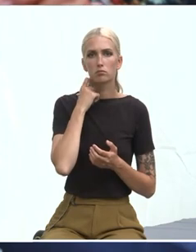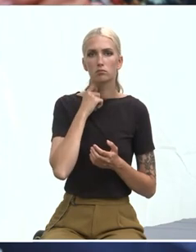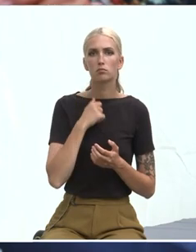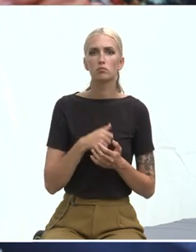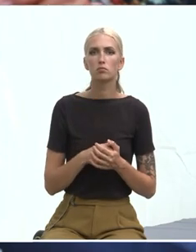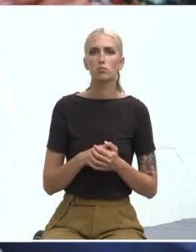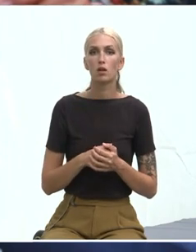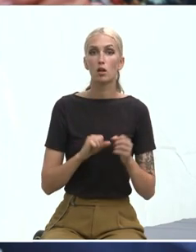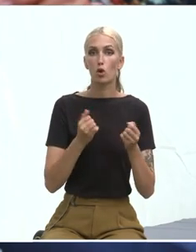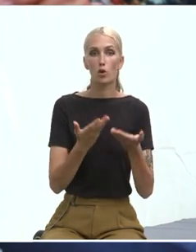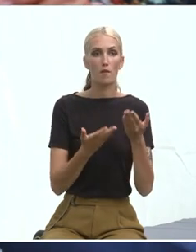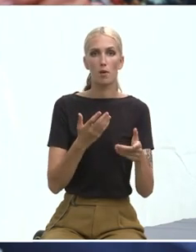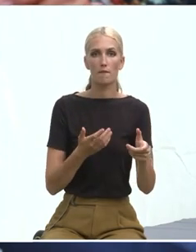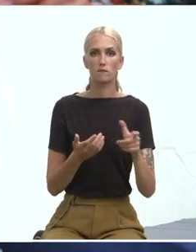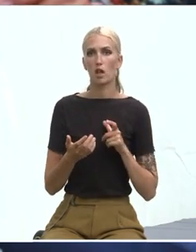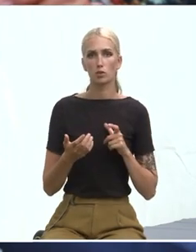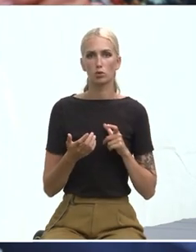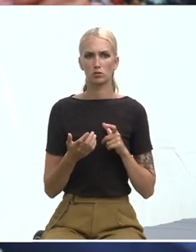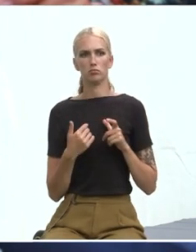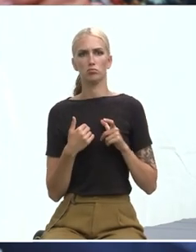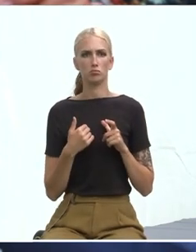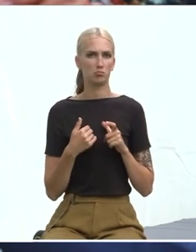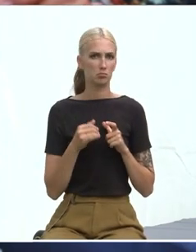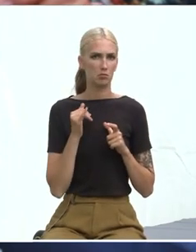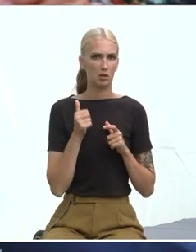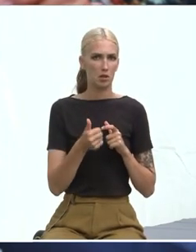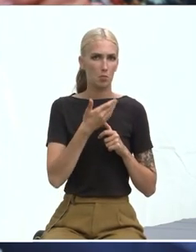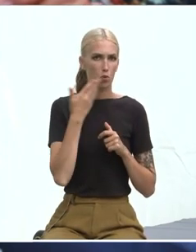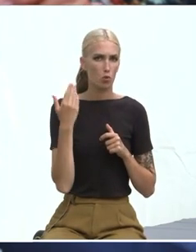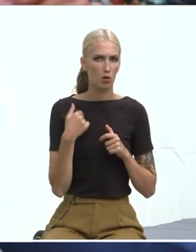a reaction that's not good for you,